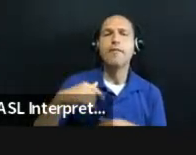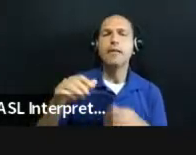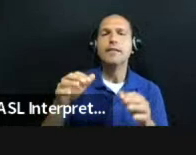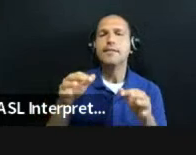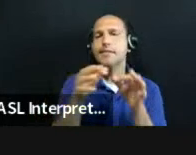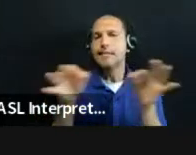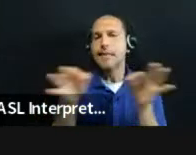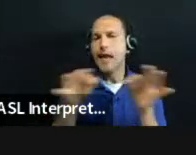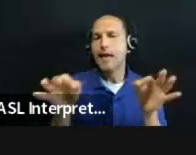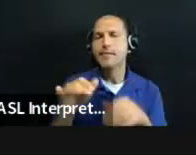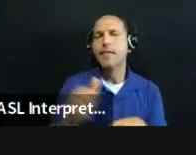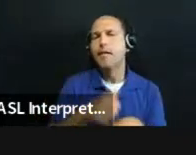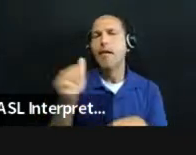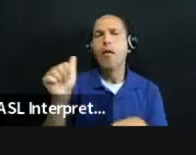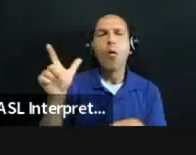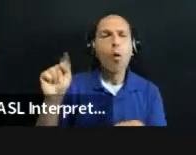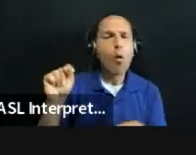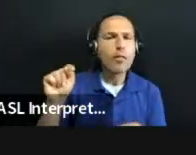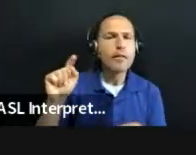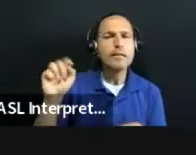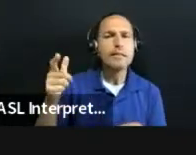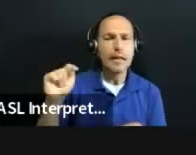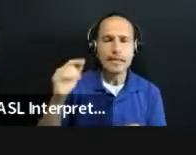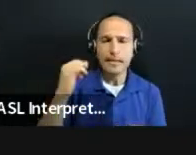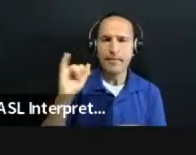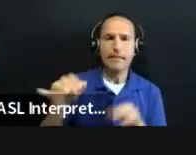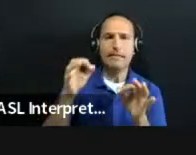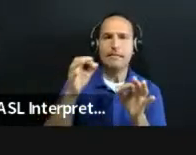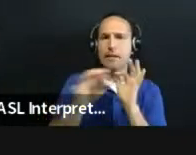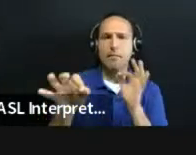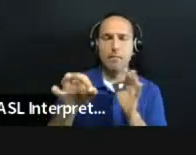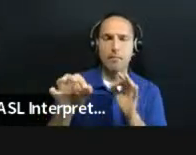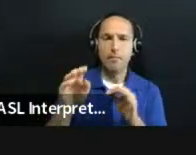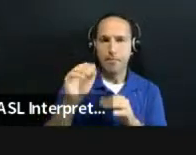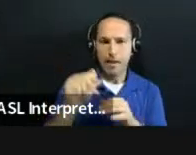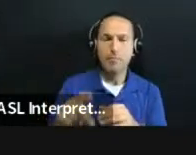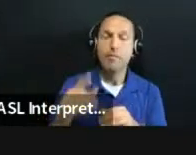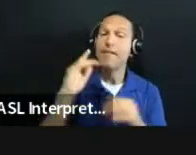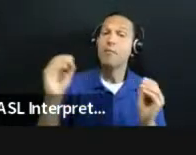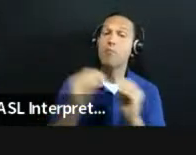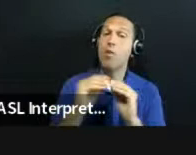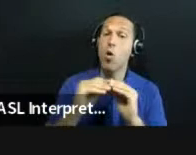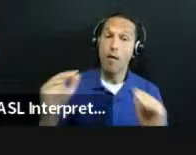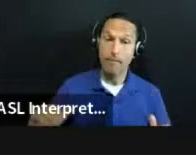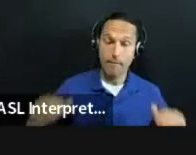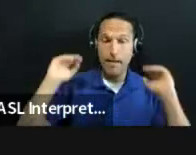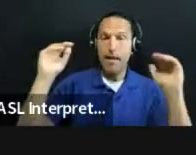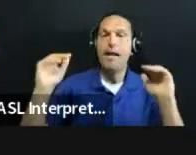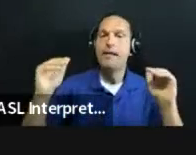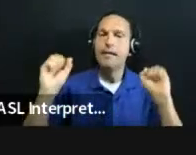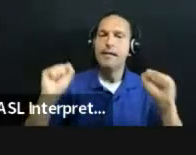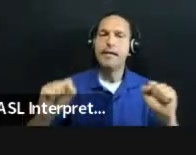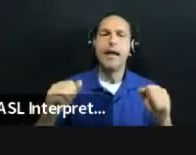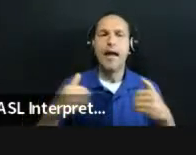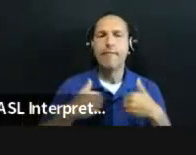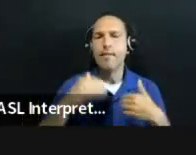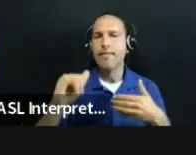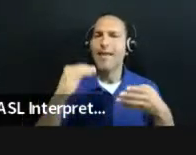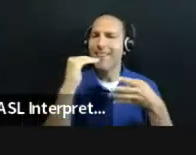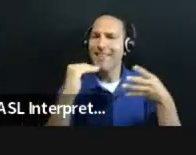could be alt text if it's a simple map, or if it's a more advanced map, having that